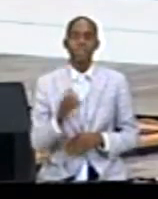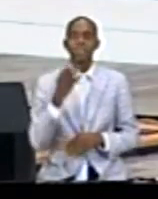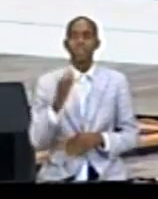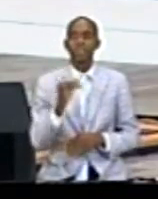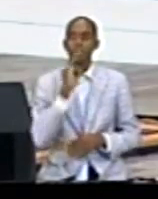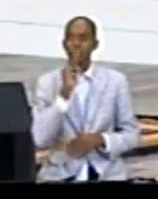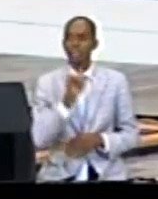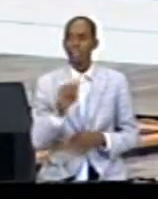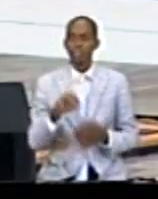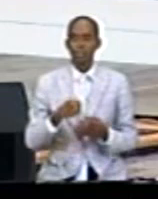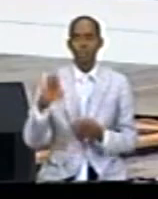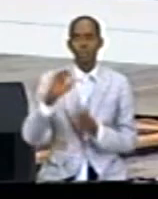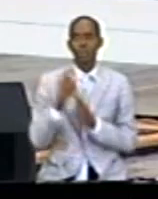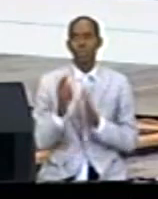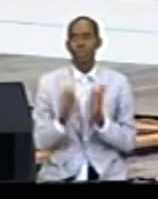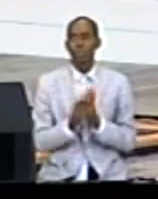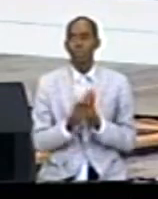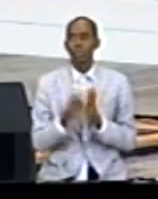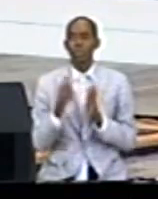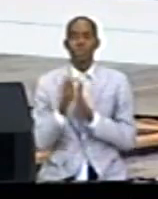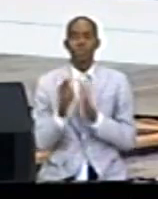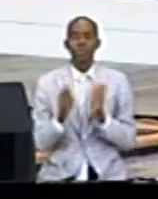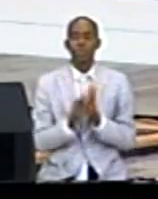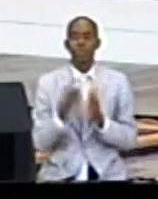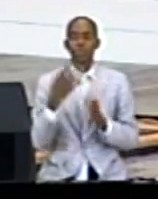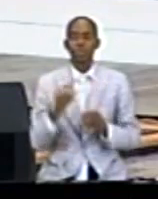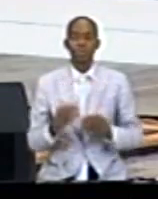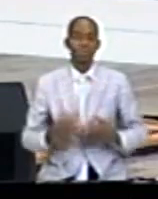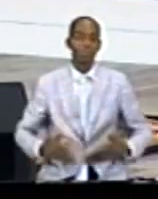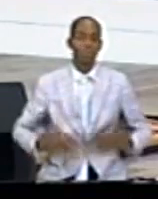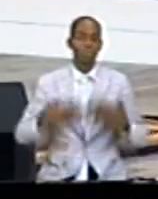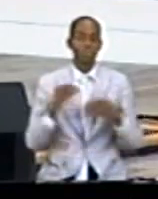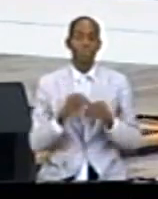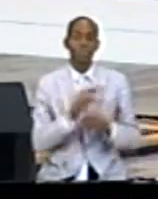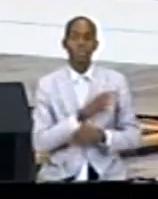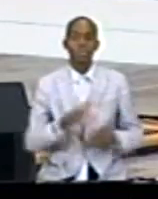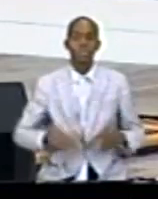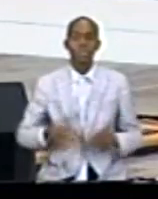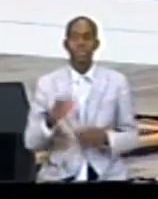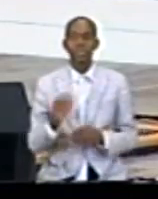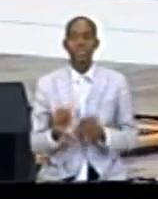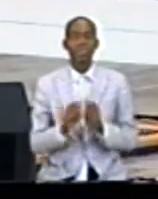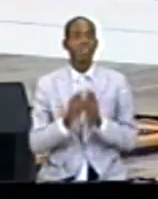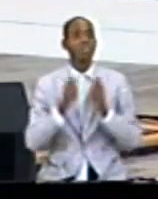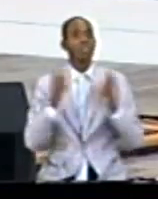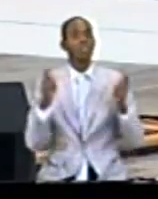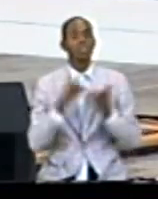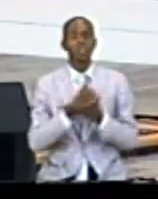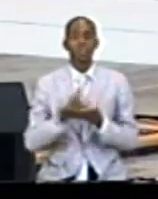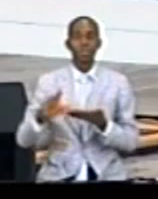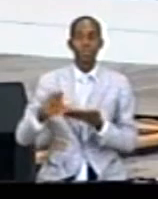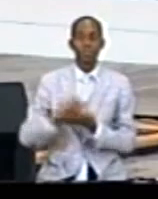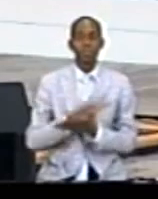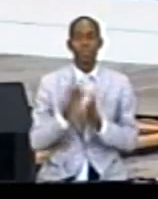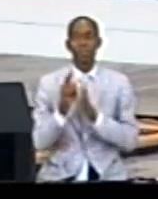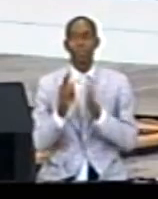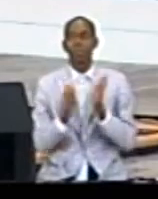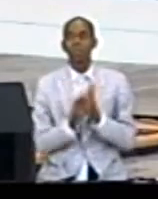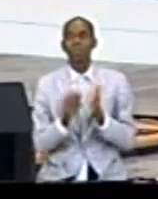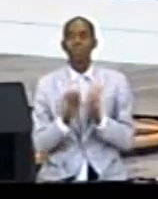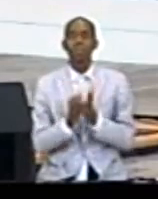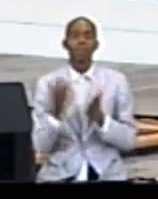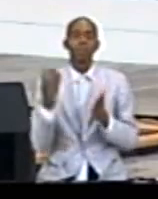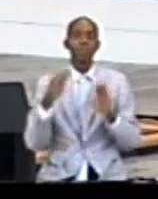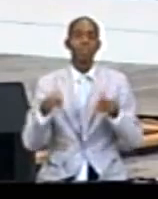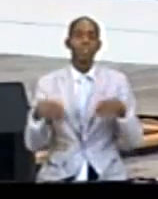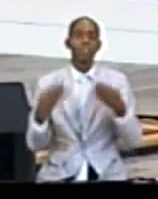law of the Spirit of life in Christ. There's a supernatural law. and it was given at